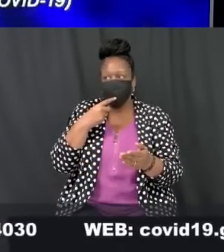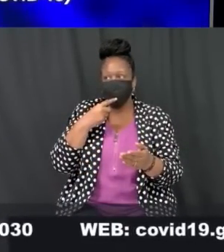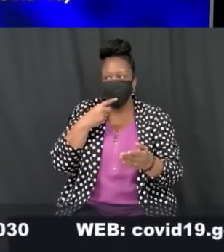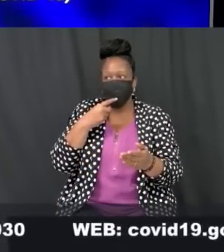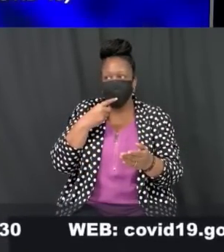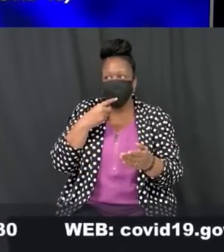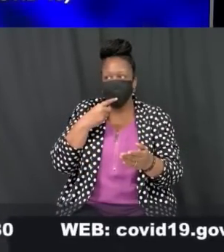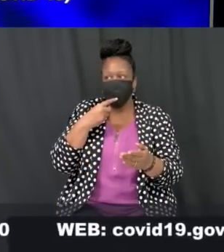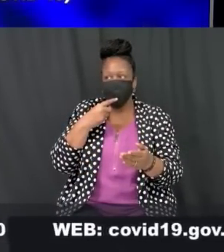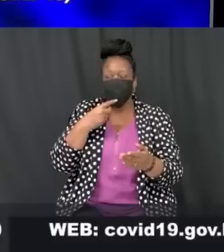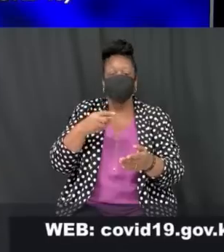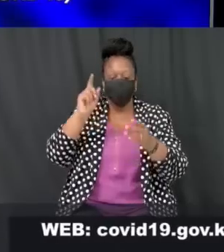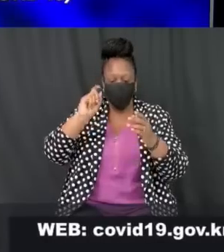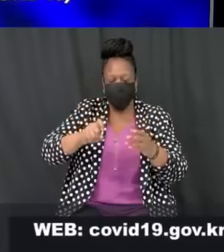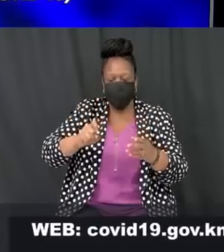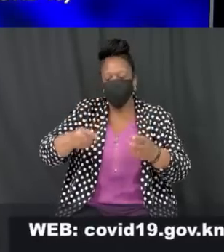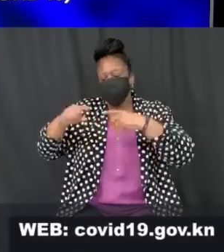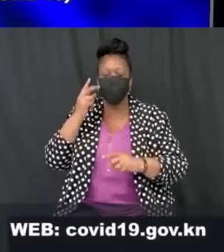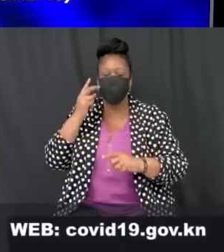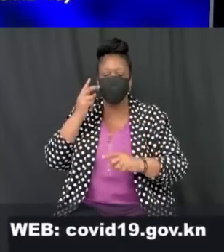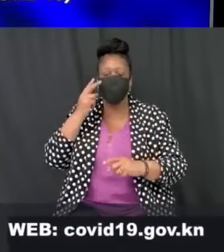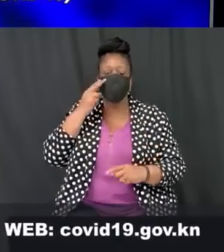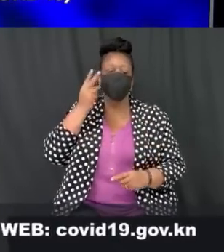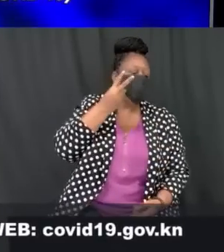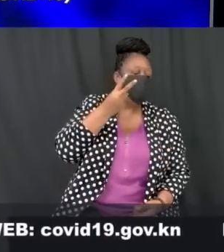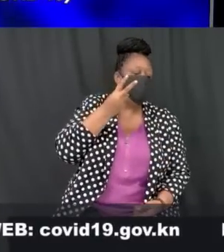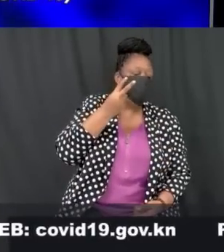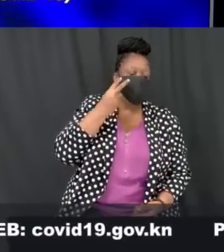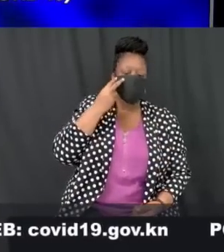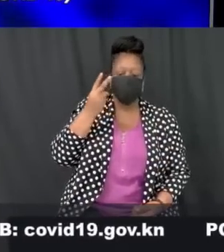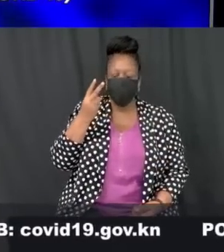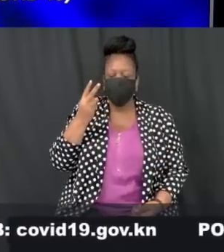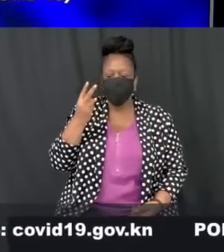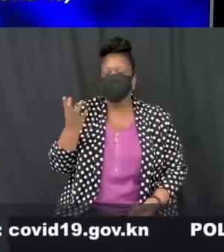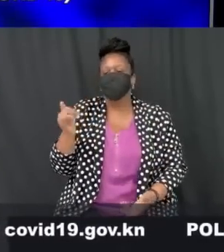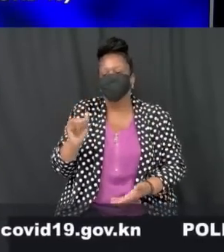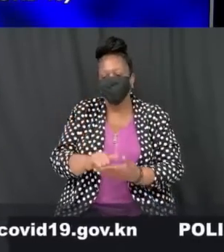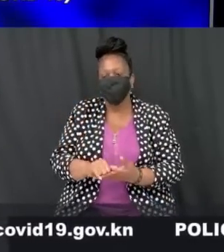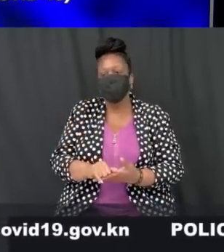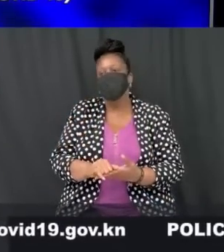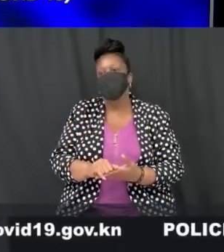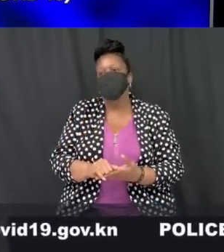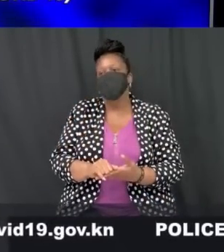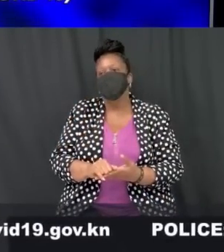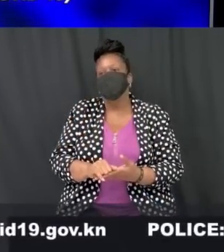inspection. That means that you may be approved a little more quicker than the usual process.